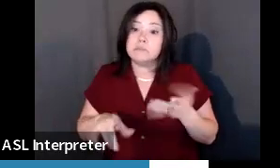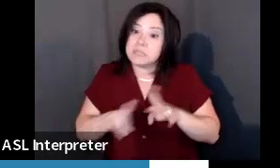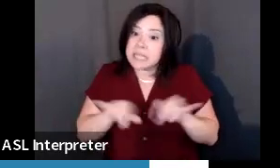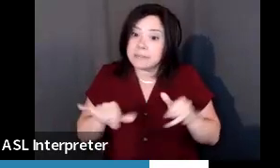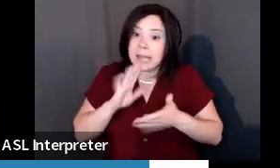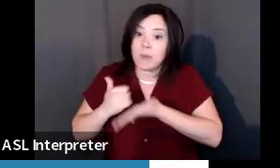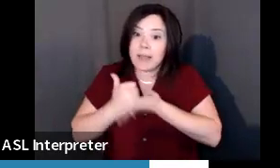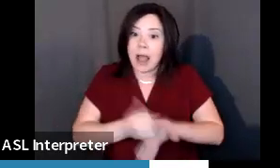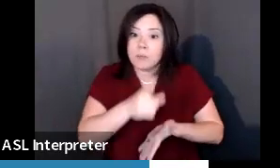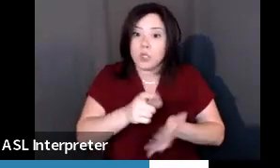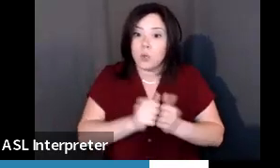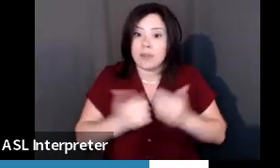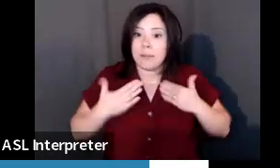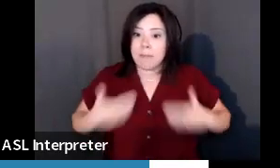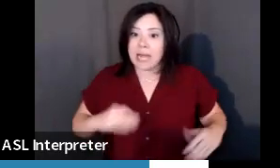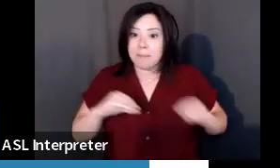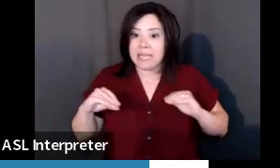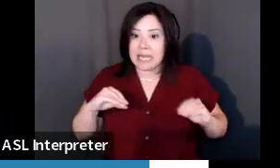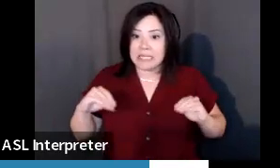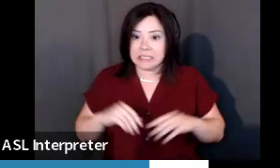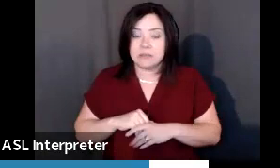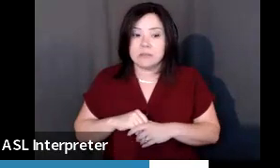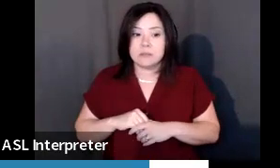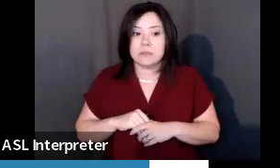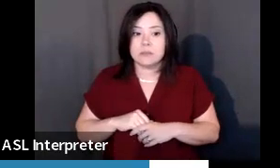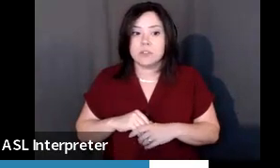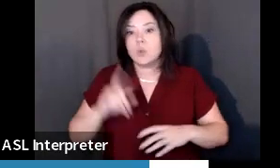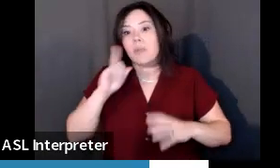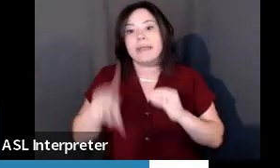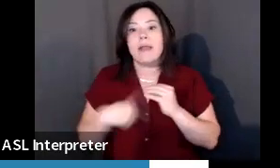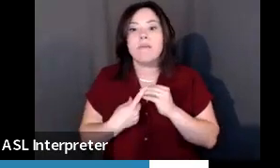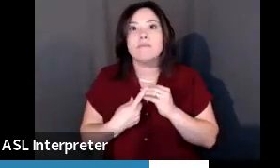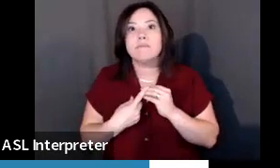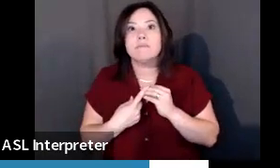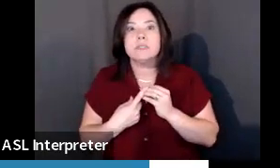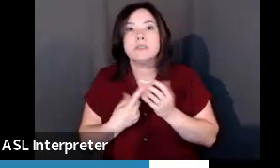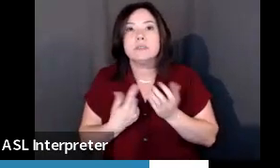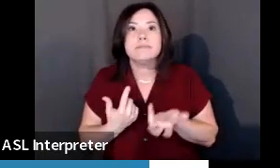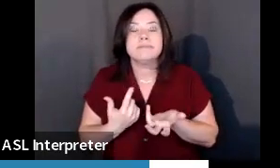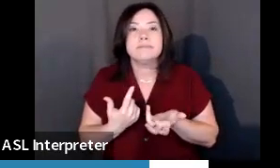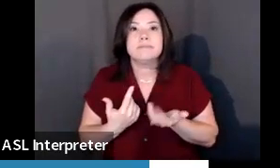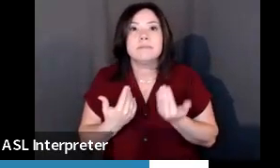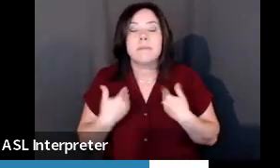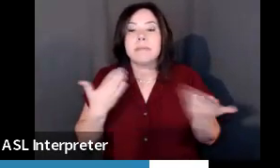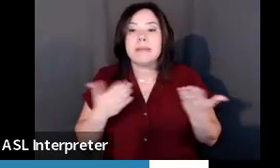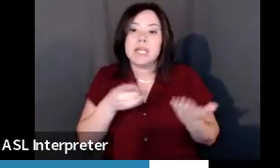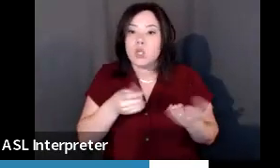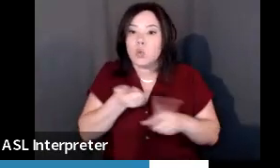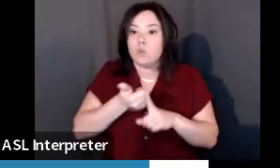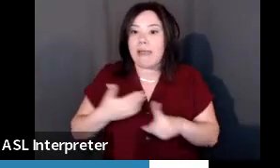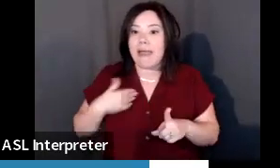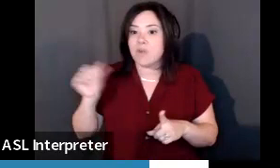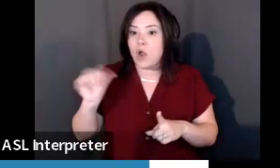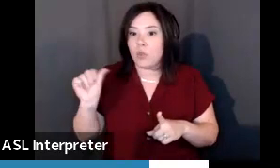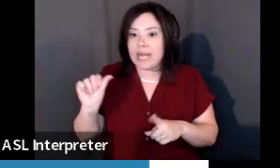you with your body mechanics. So think of just if you've got maybe arthritis, if you're an older adult